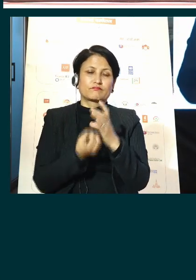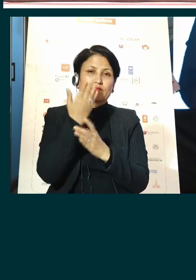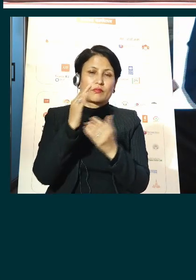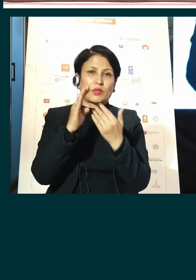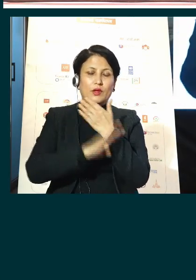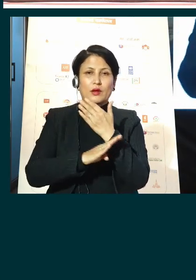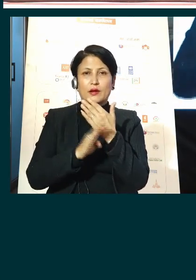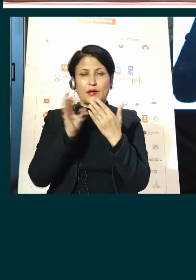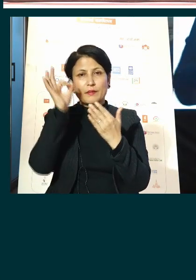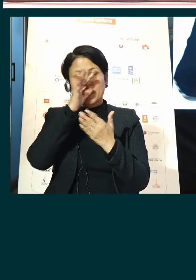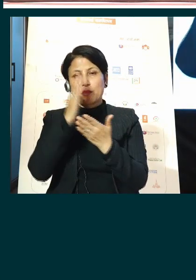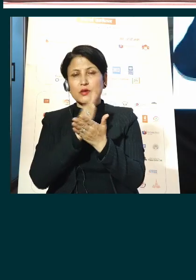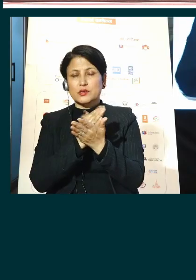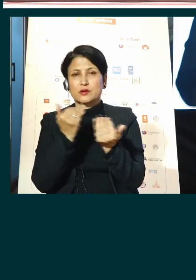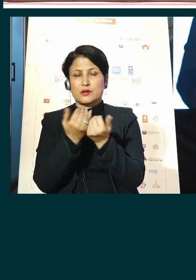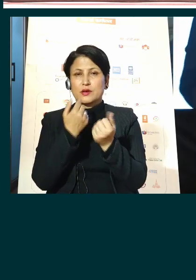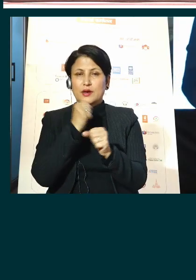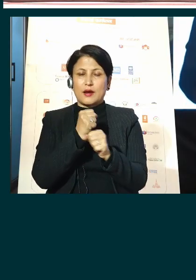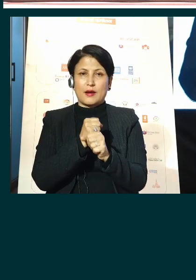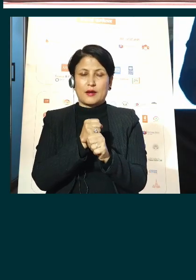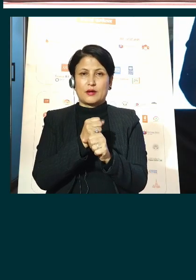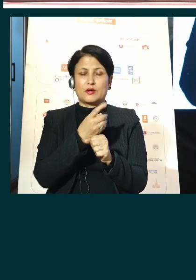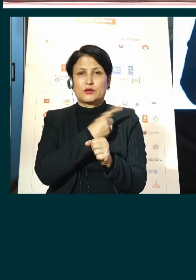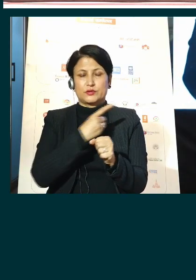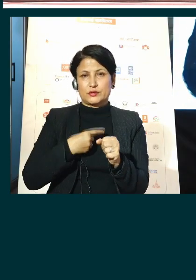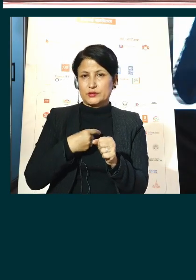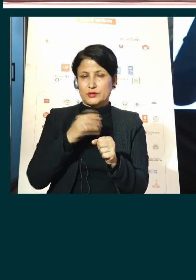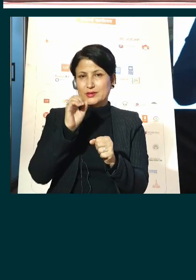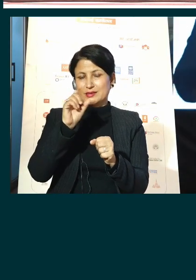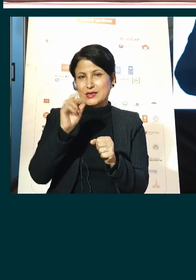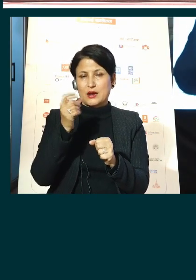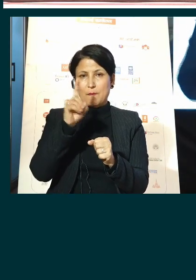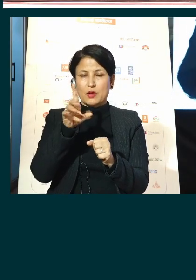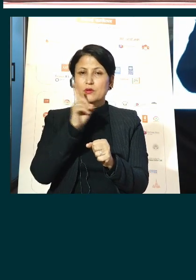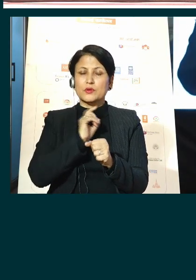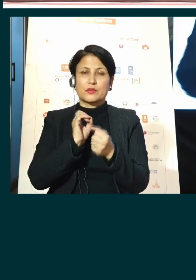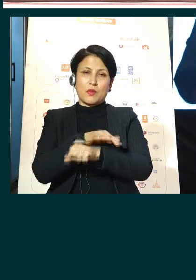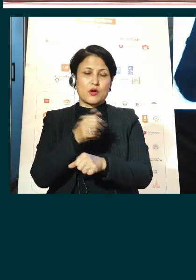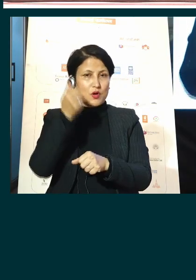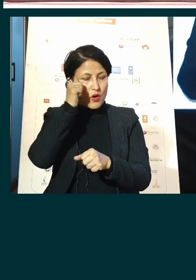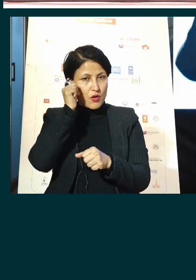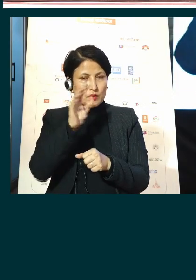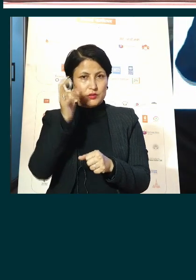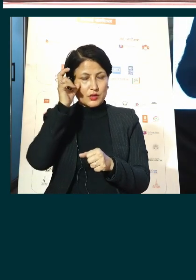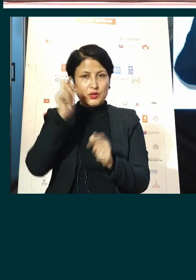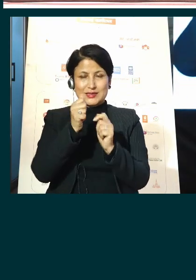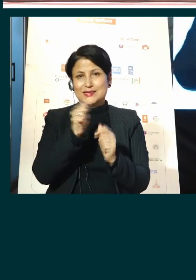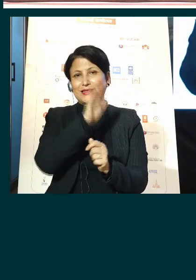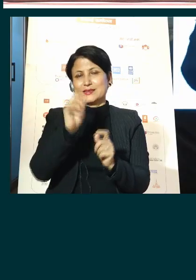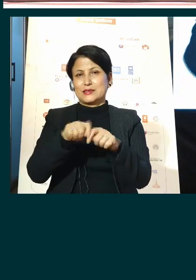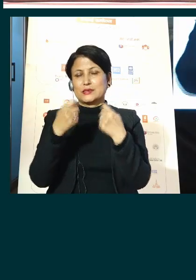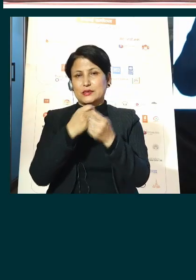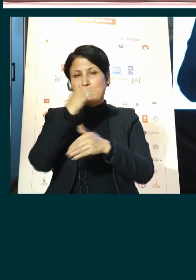Dr. Sara has over 15 years of experience conducting research and programming in health and development in South Asia, with a current